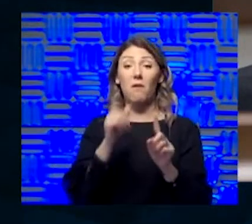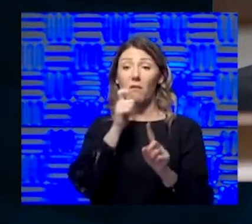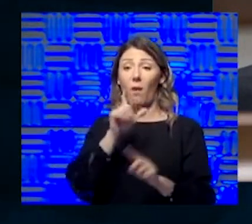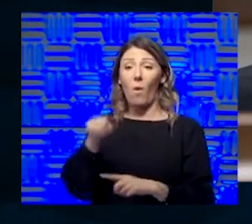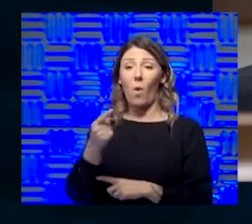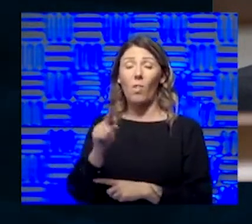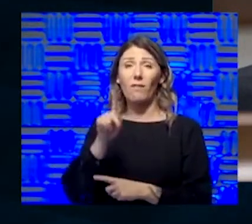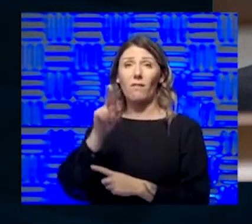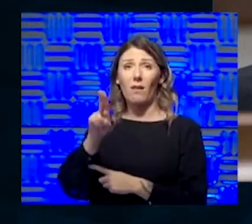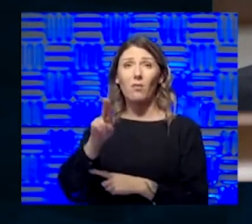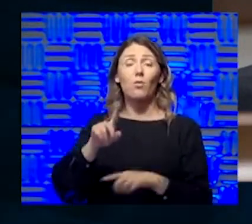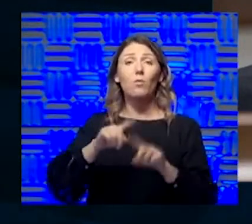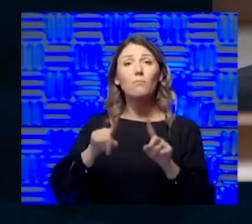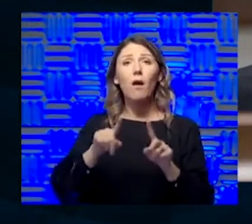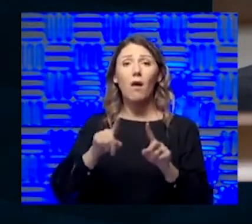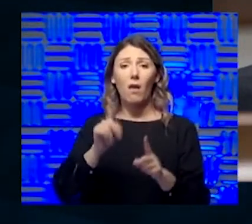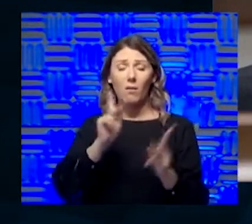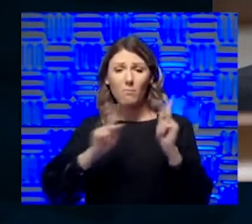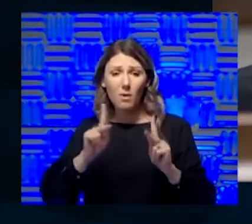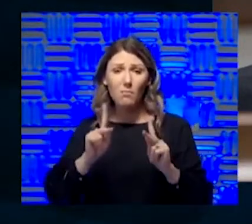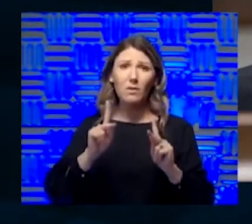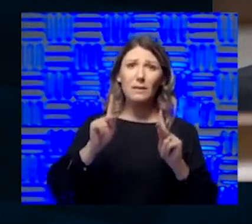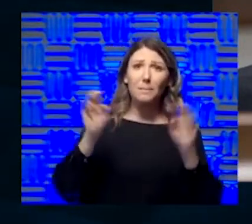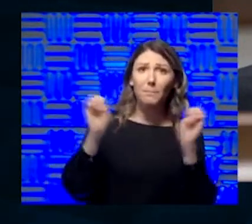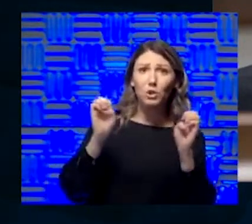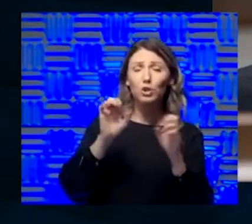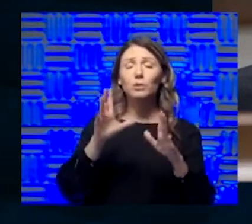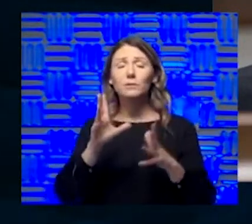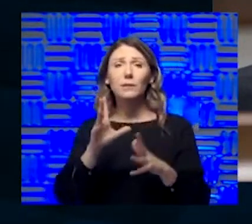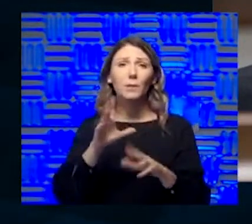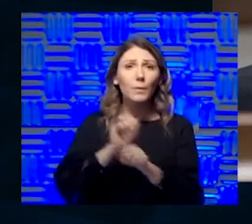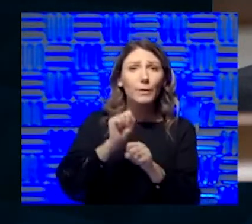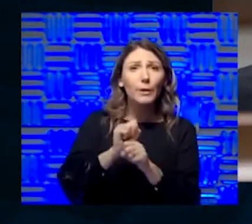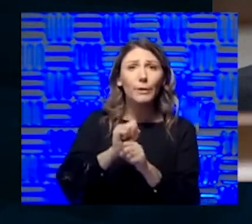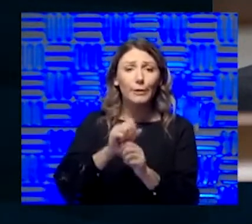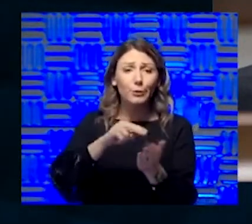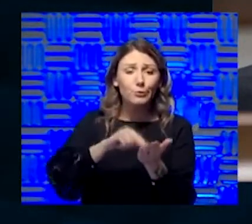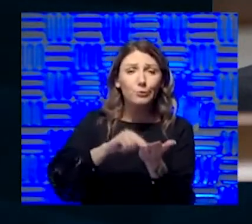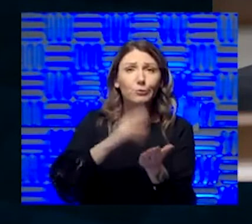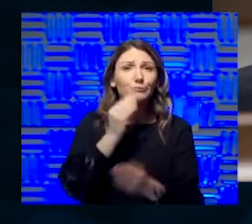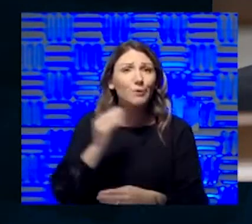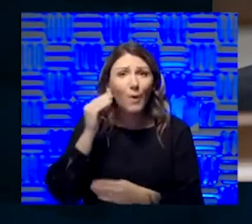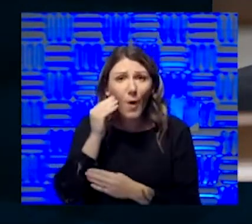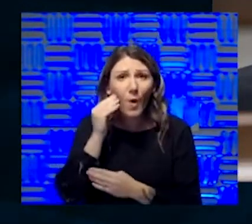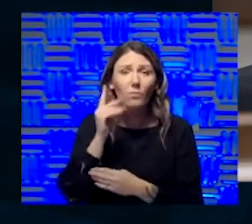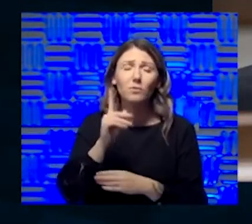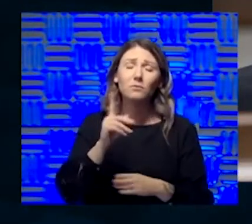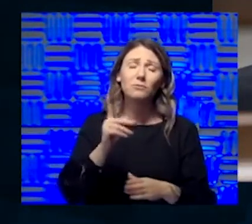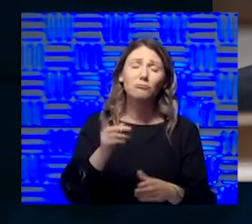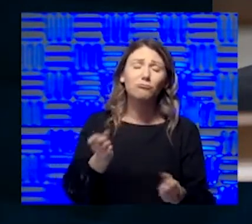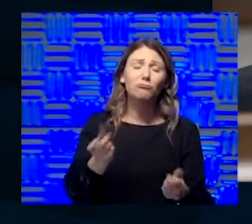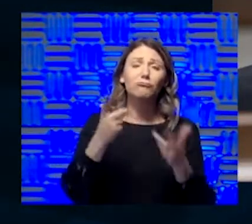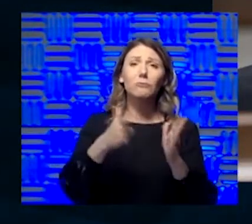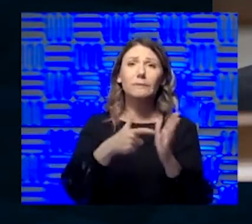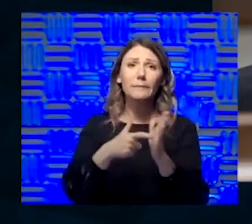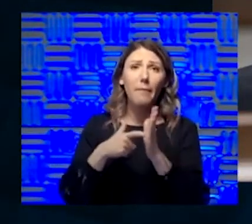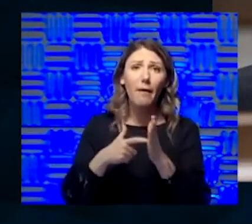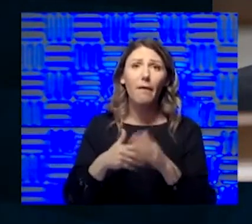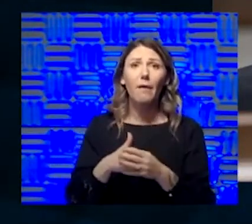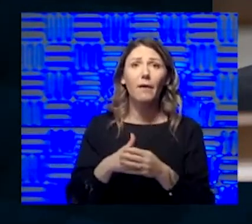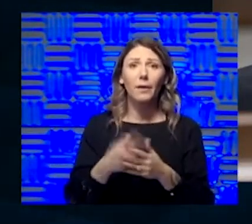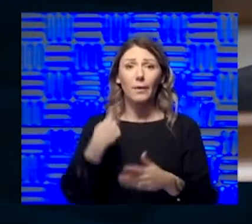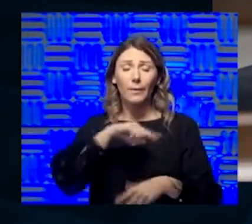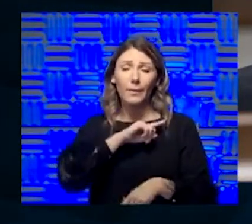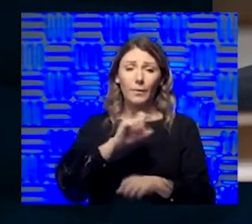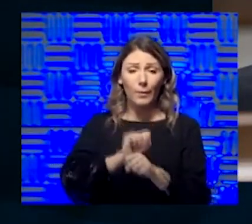folks, the people who work in a nursing home and assisted living. There's great demand here for this, and we were not prepared as a country,